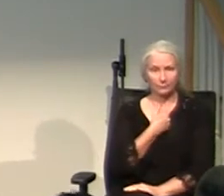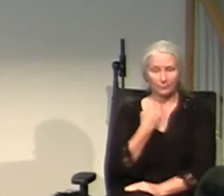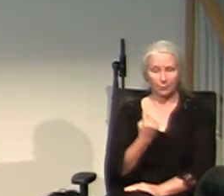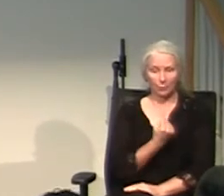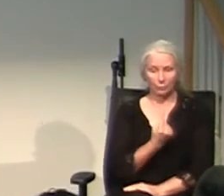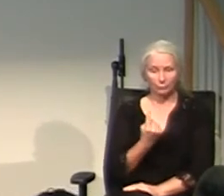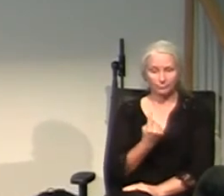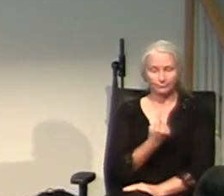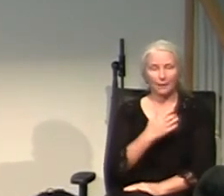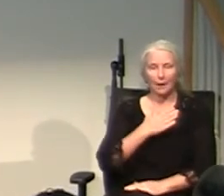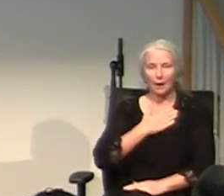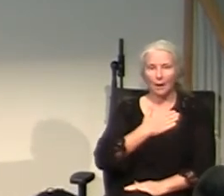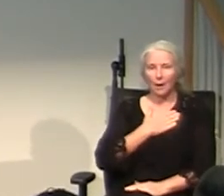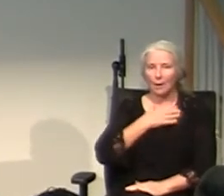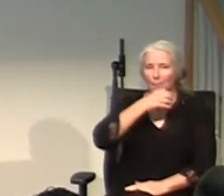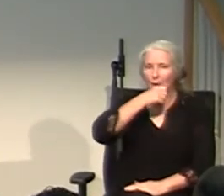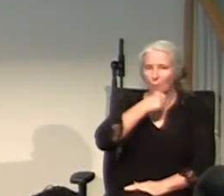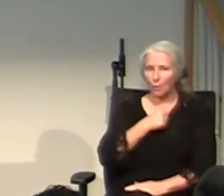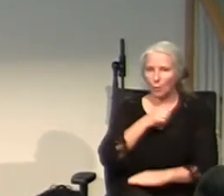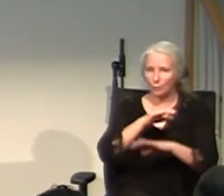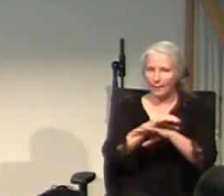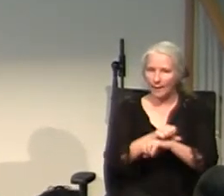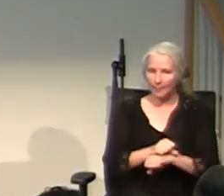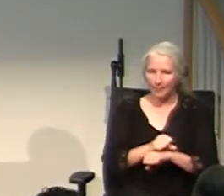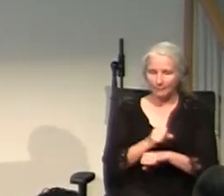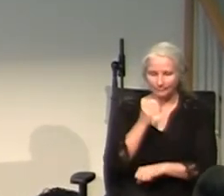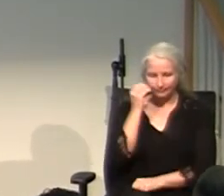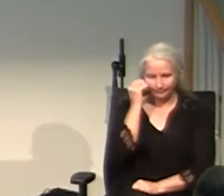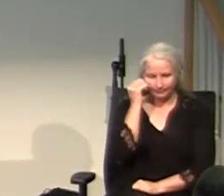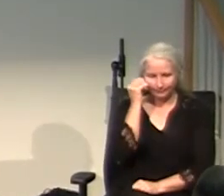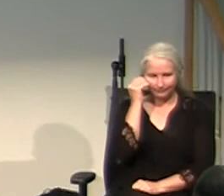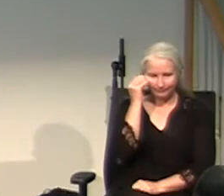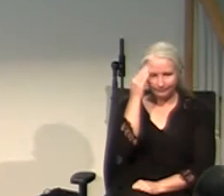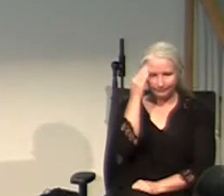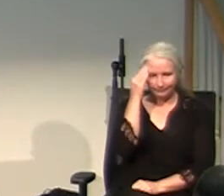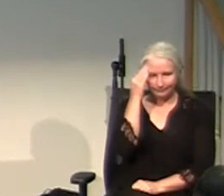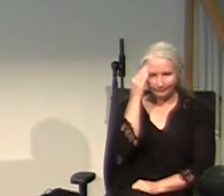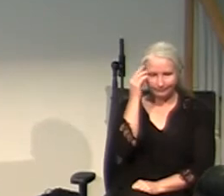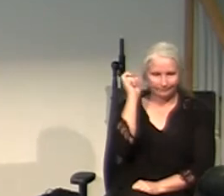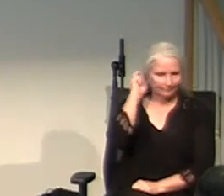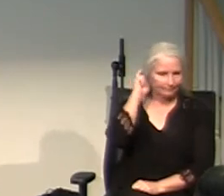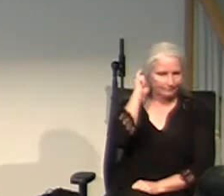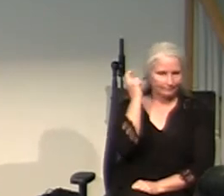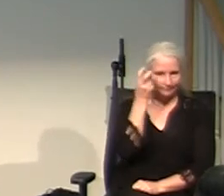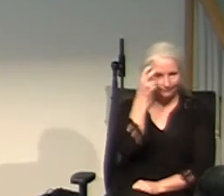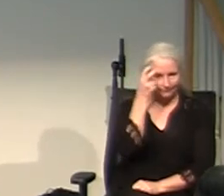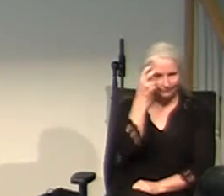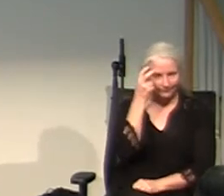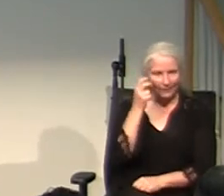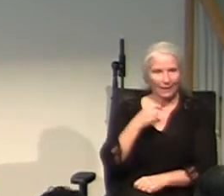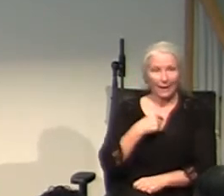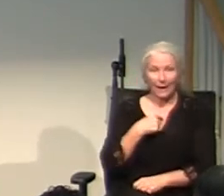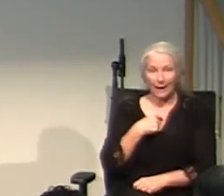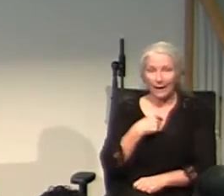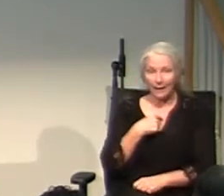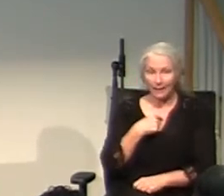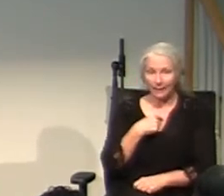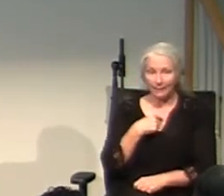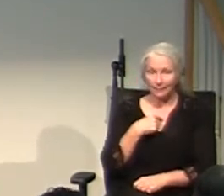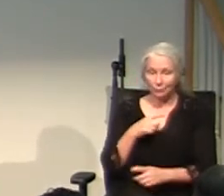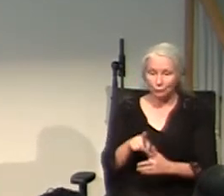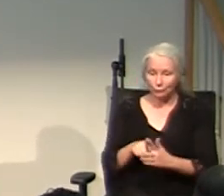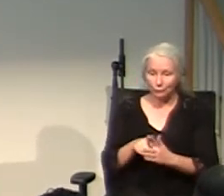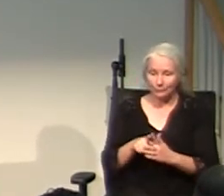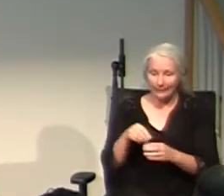old habit came back to my mind with force. And I was in the process